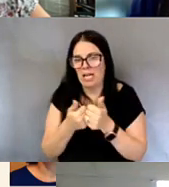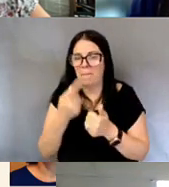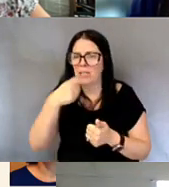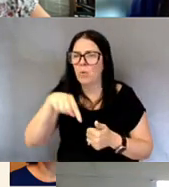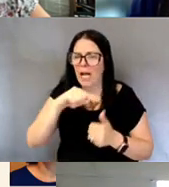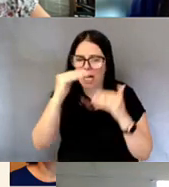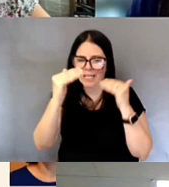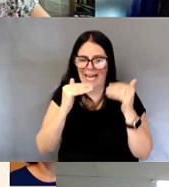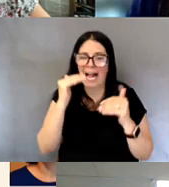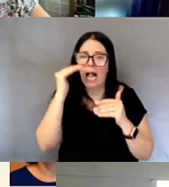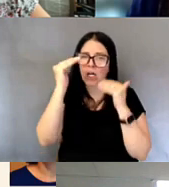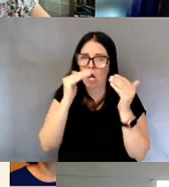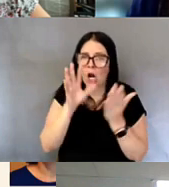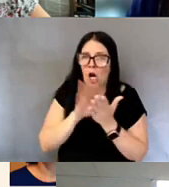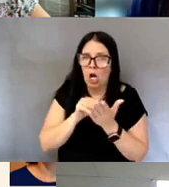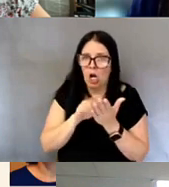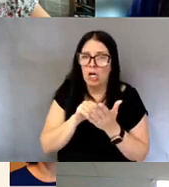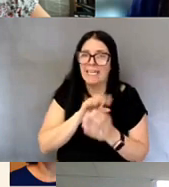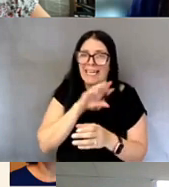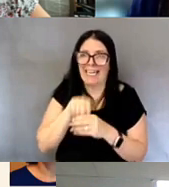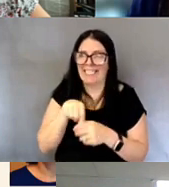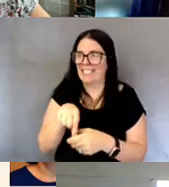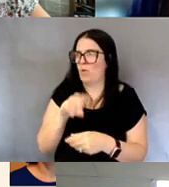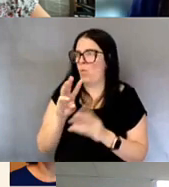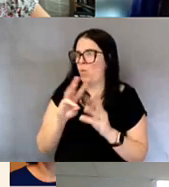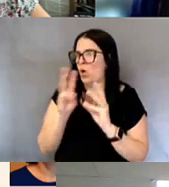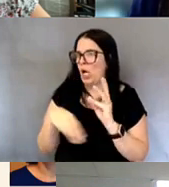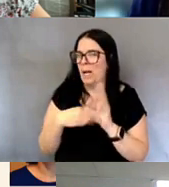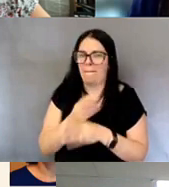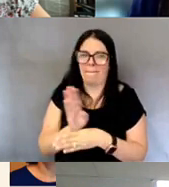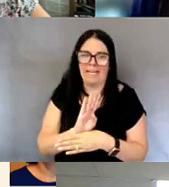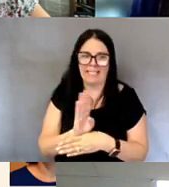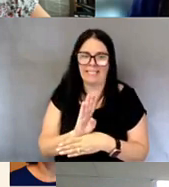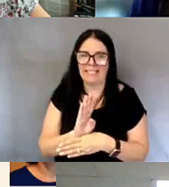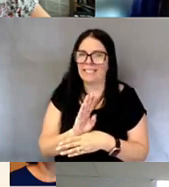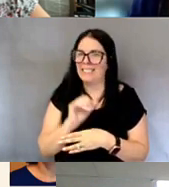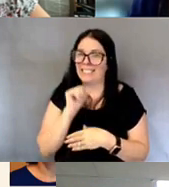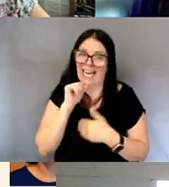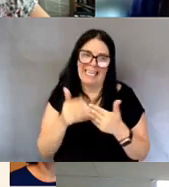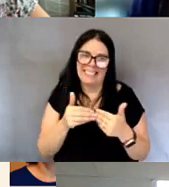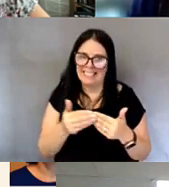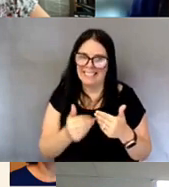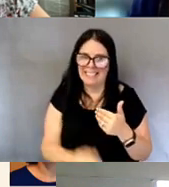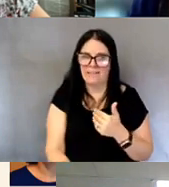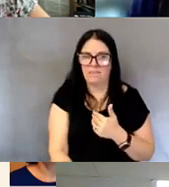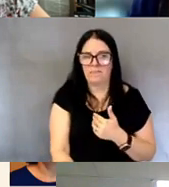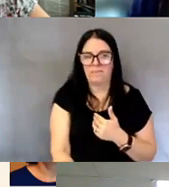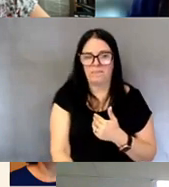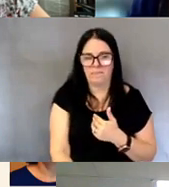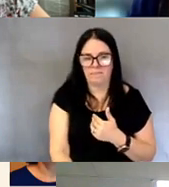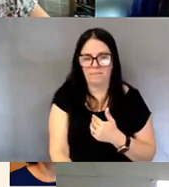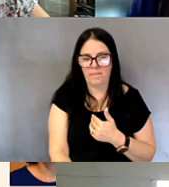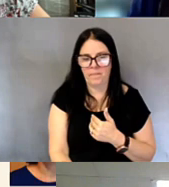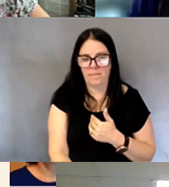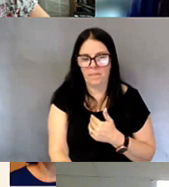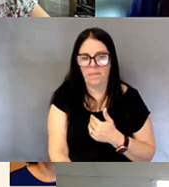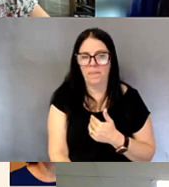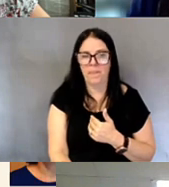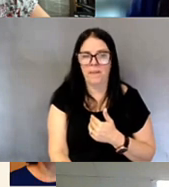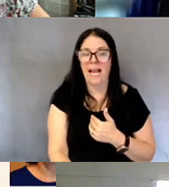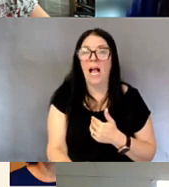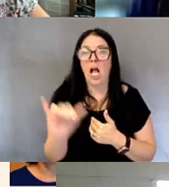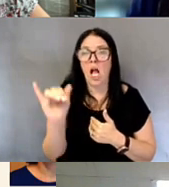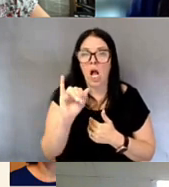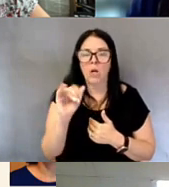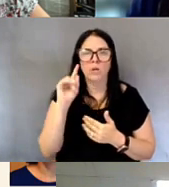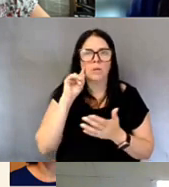adult learners in this busy world. Is like it's not easy, and purposefully